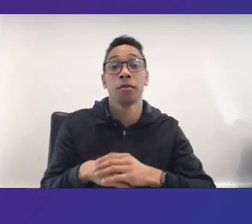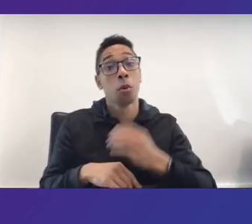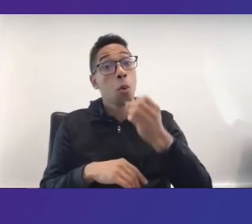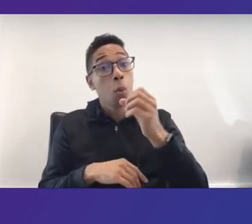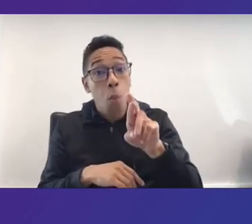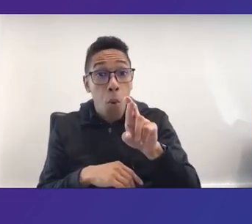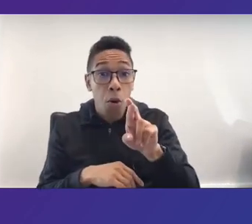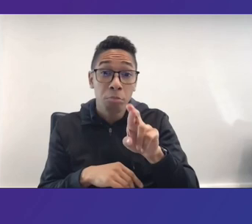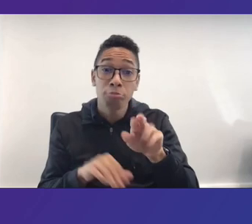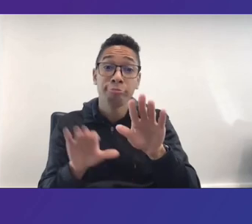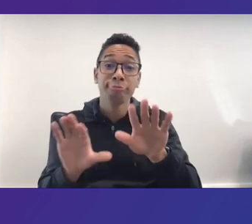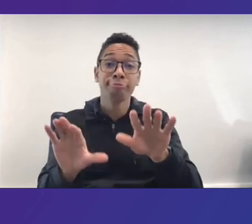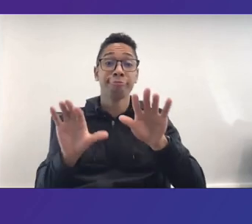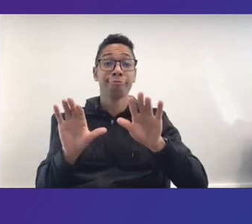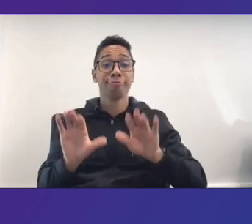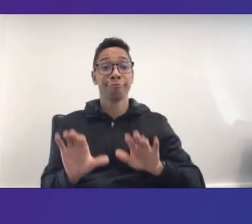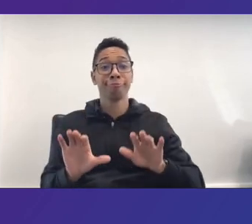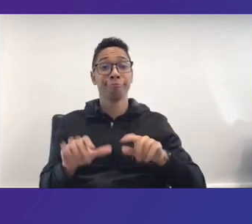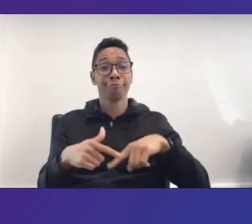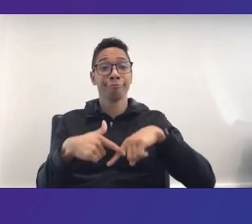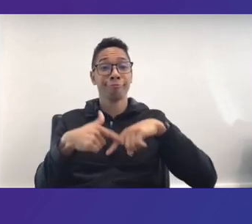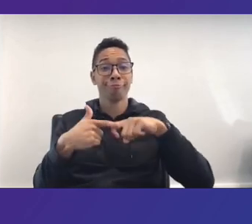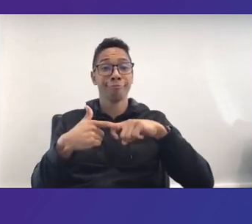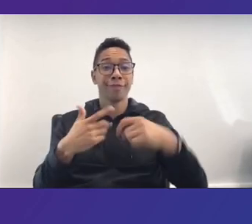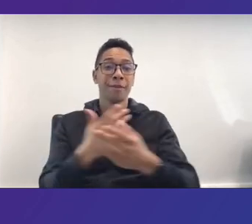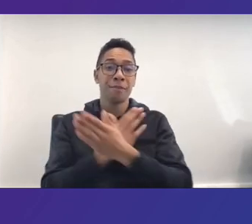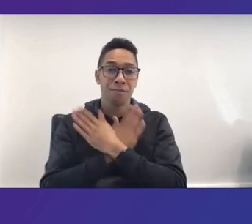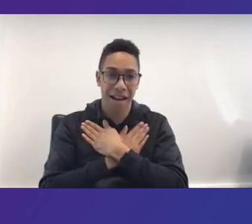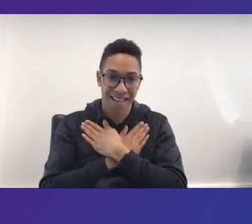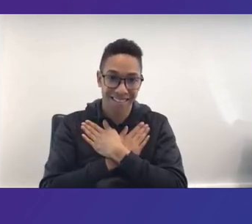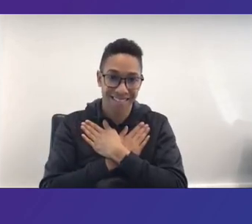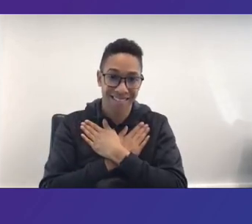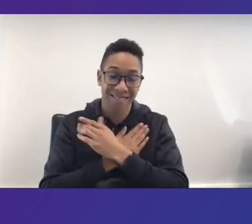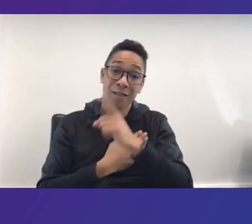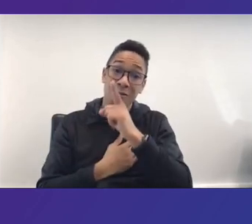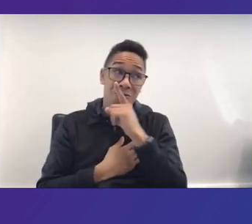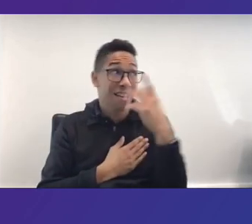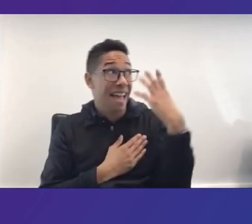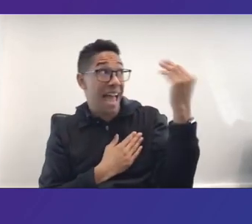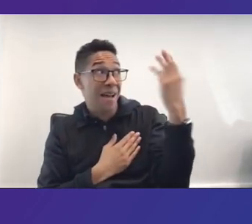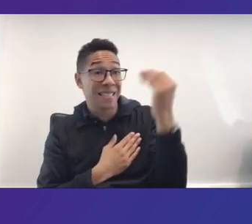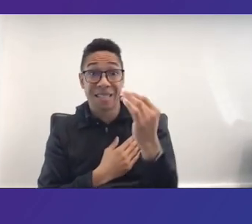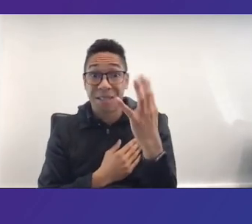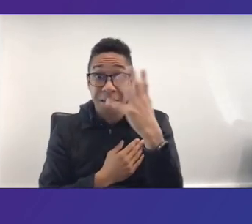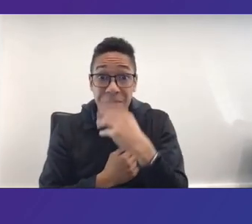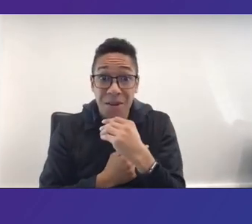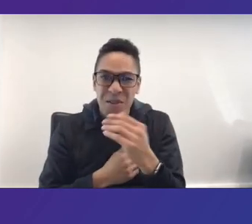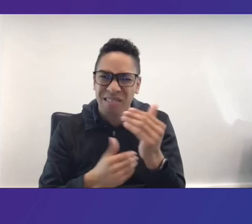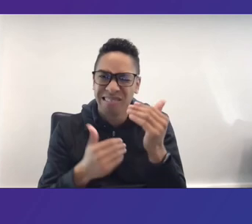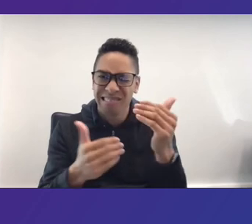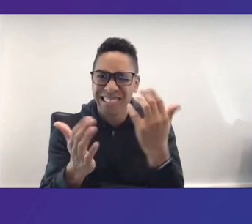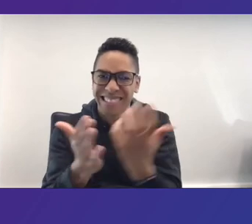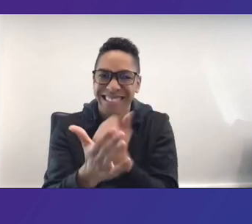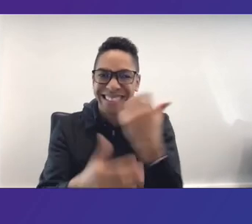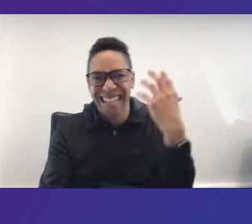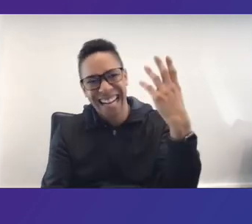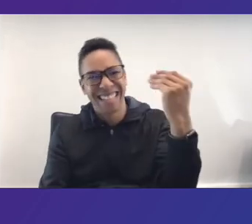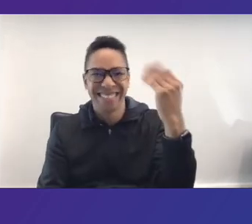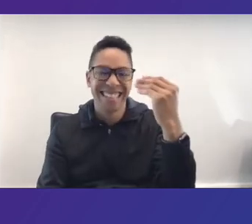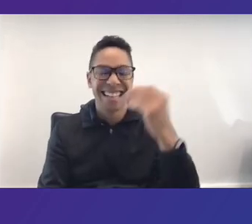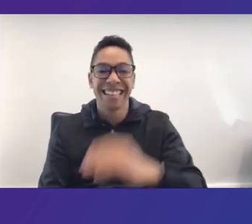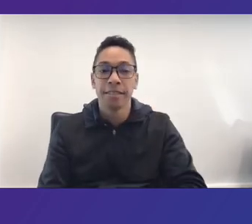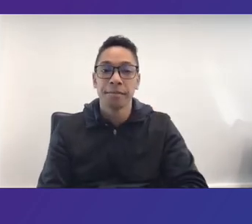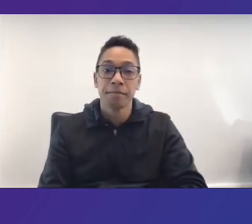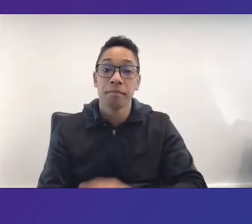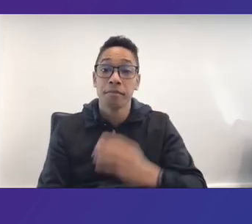some time away from the screen and just rest. It is actually really beautiful outside. So if you want to step outside and